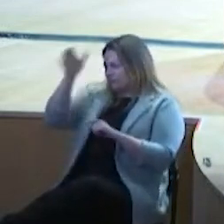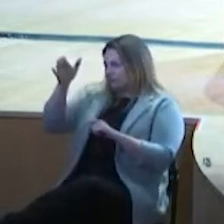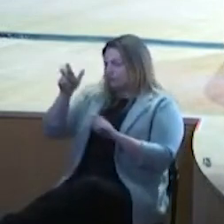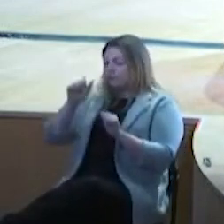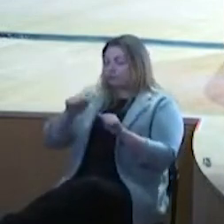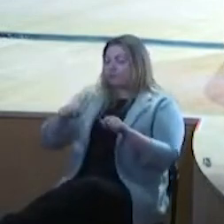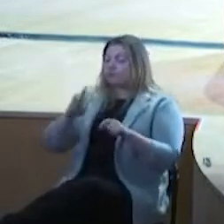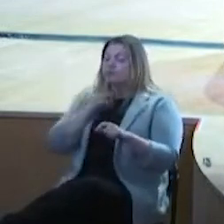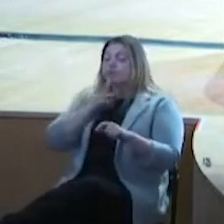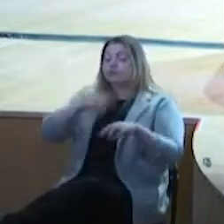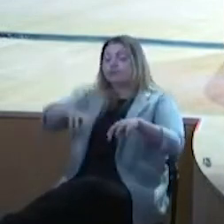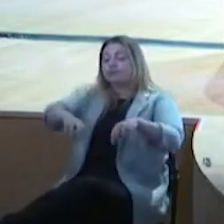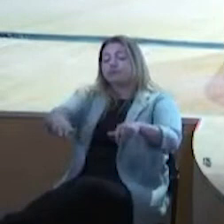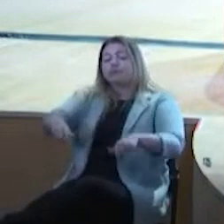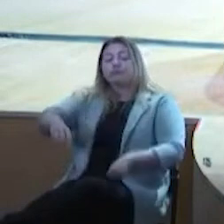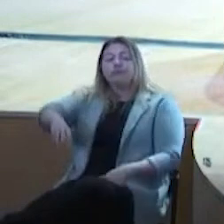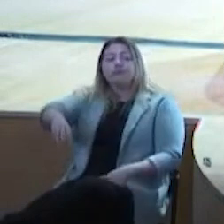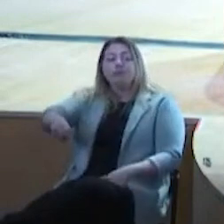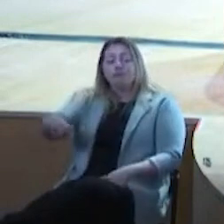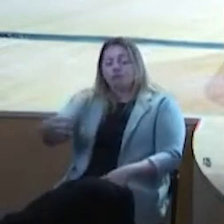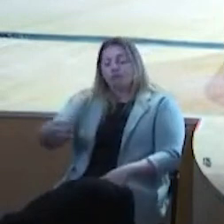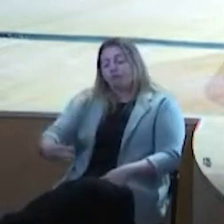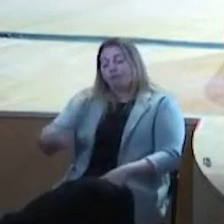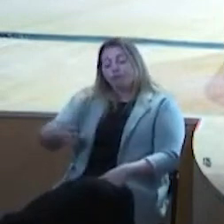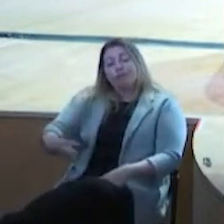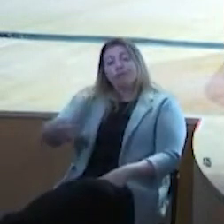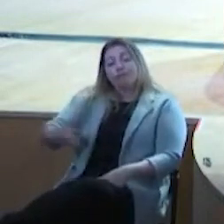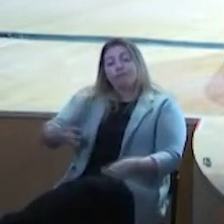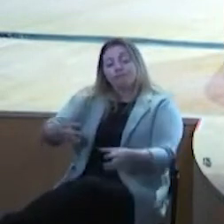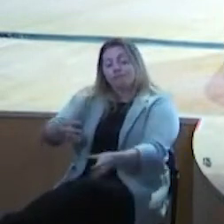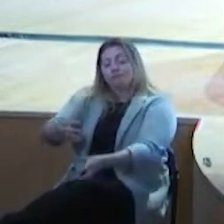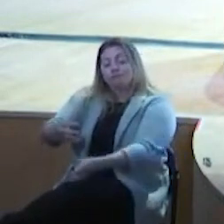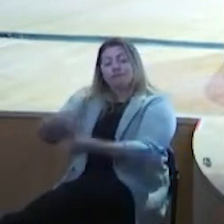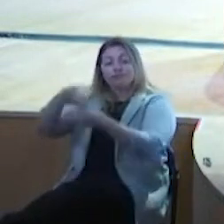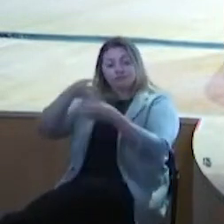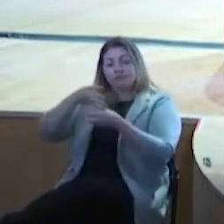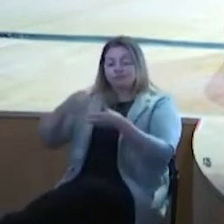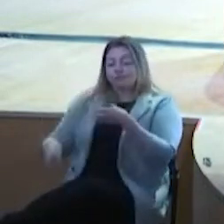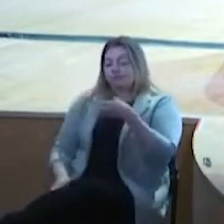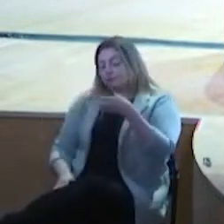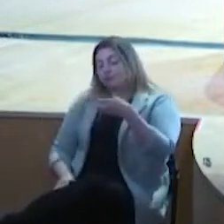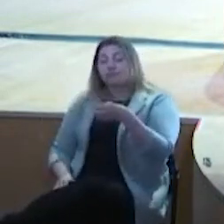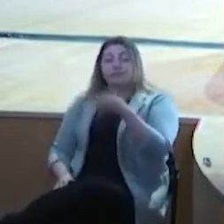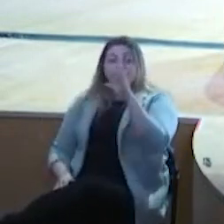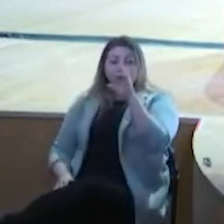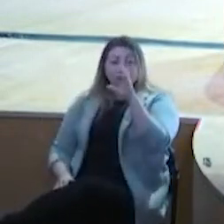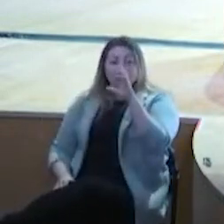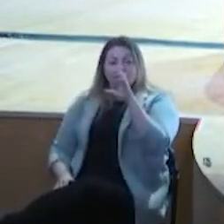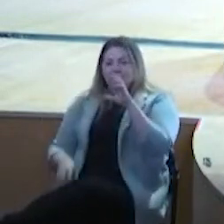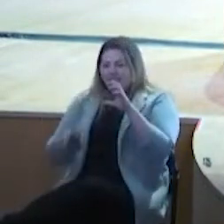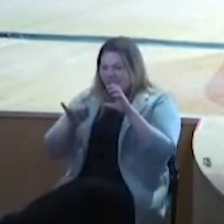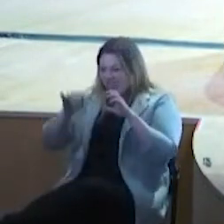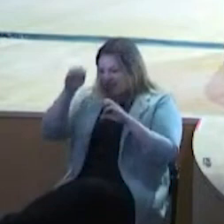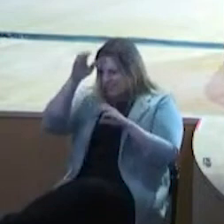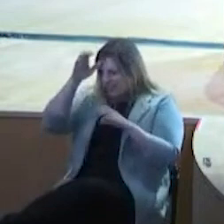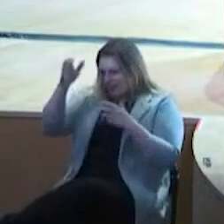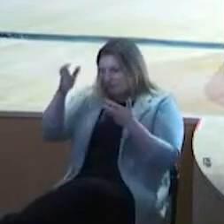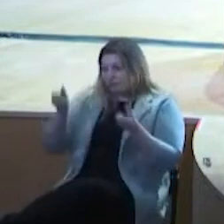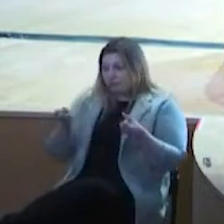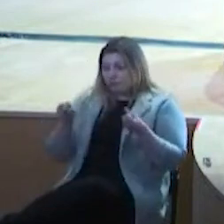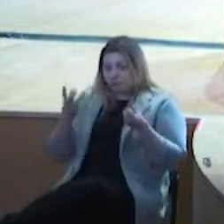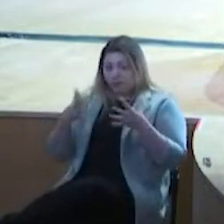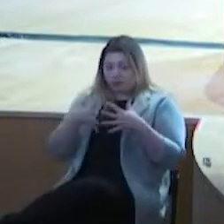tap, turn on the tap, and have fresh water is something that a lot of